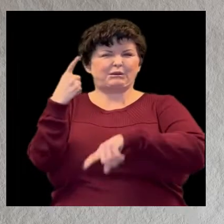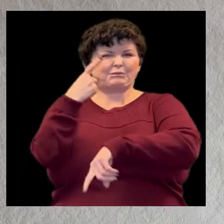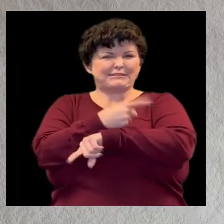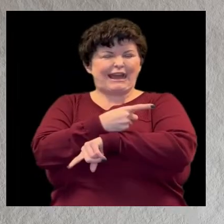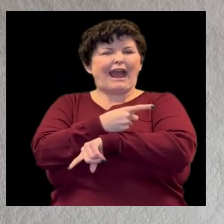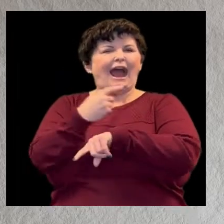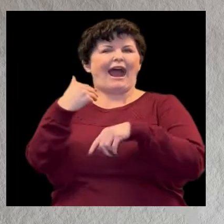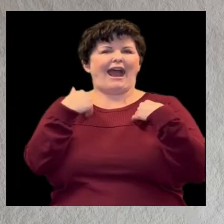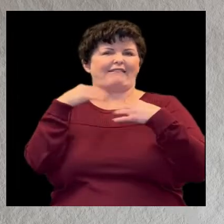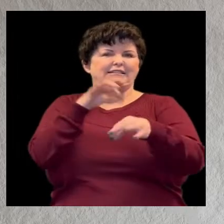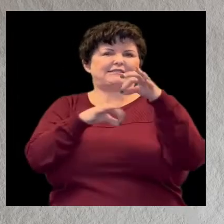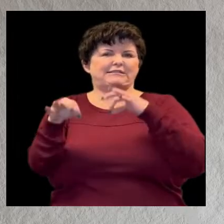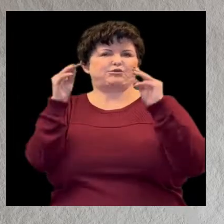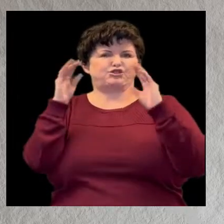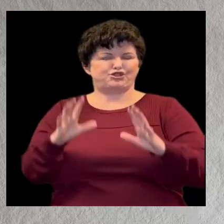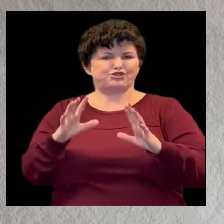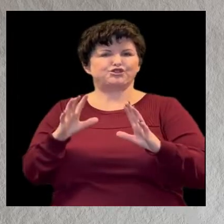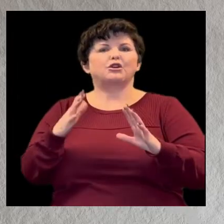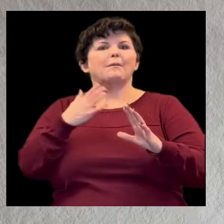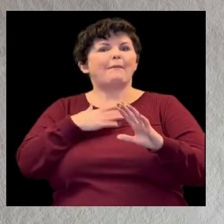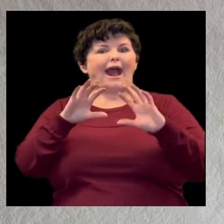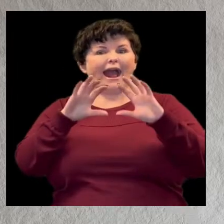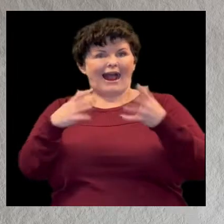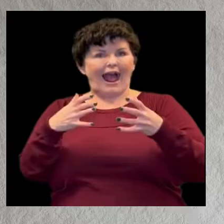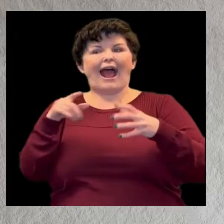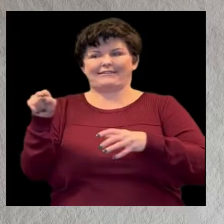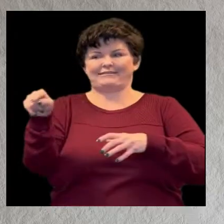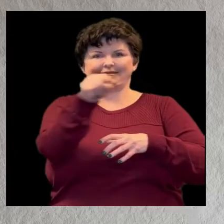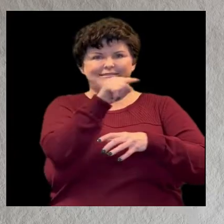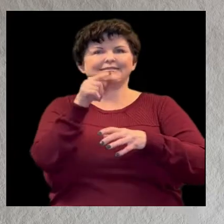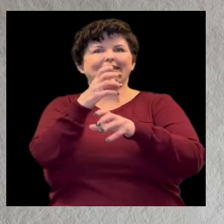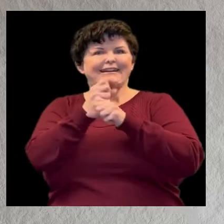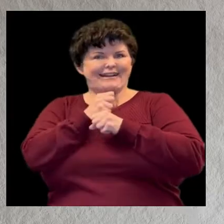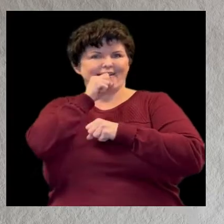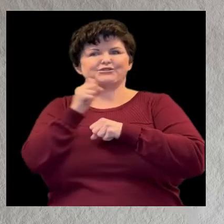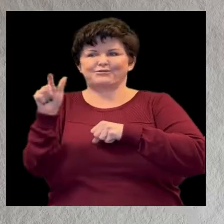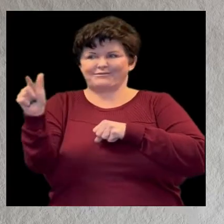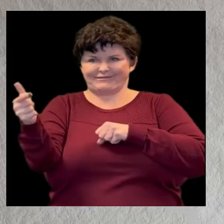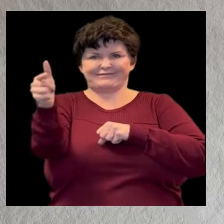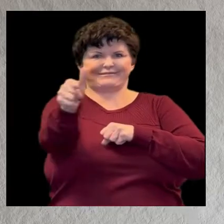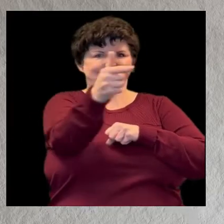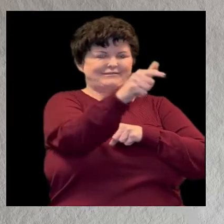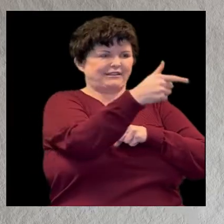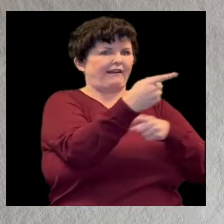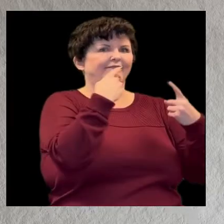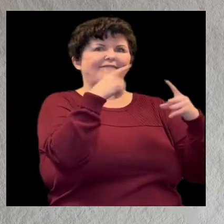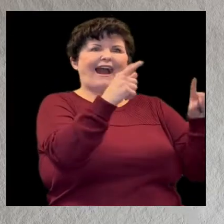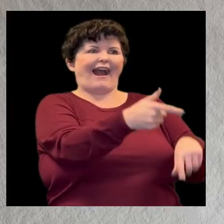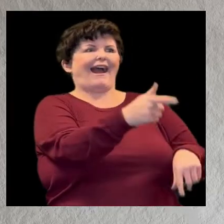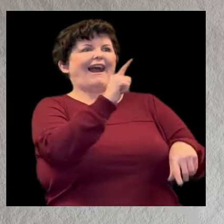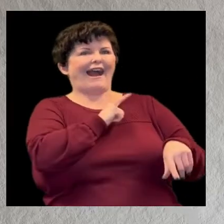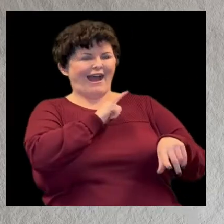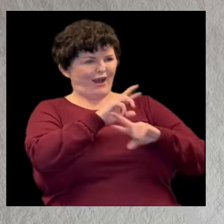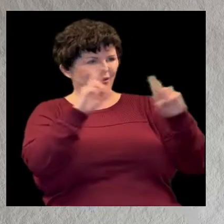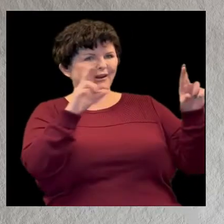day. One by one, all of my other classmates got their ice cream cones, and finally it was my turn to get